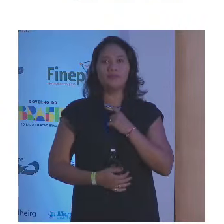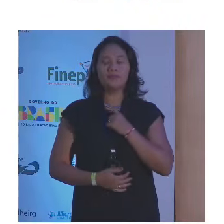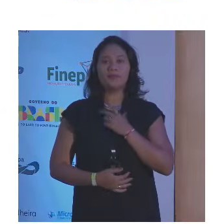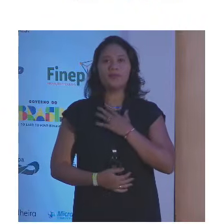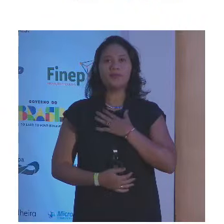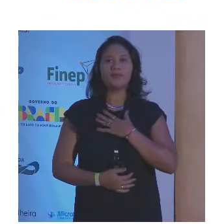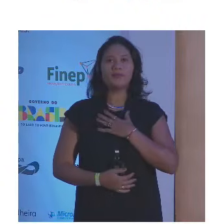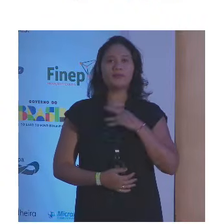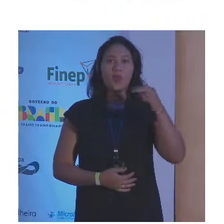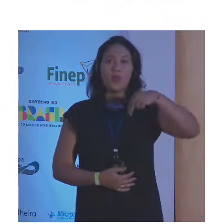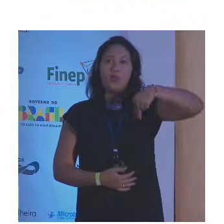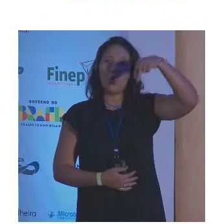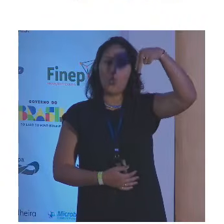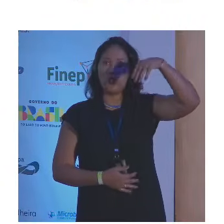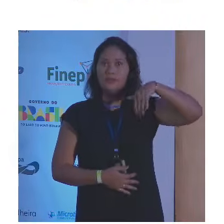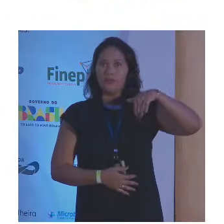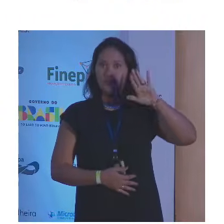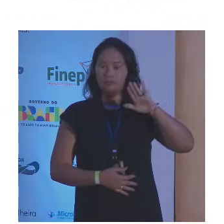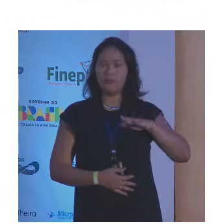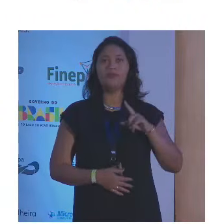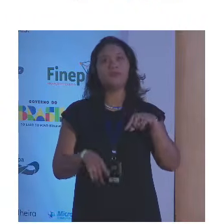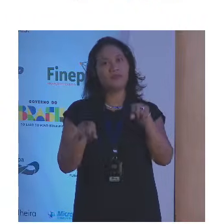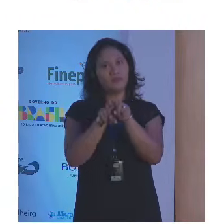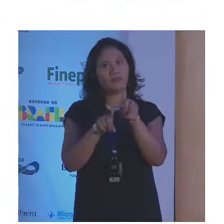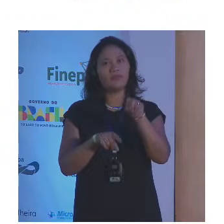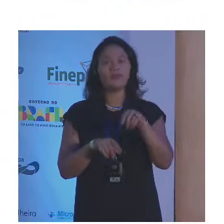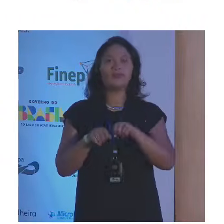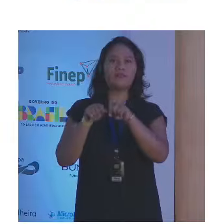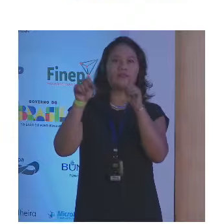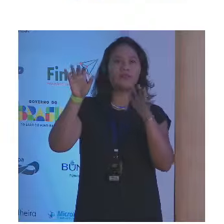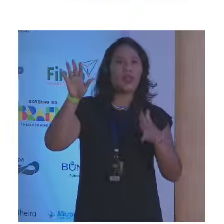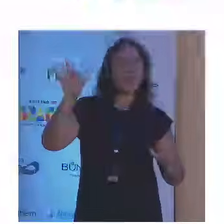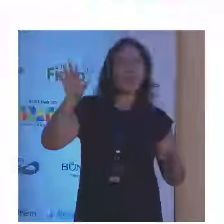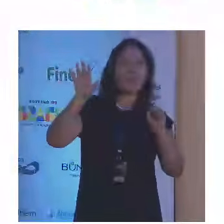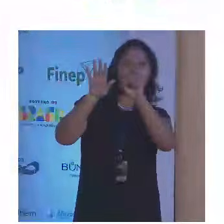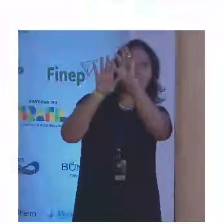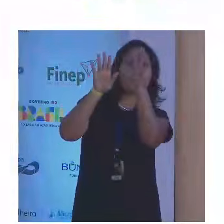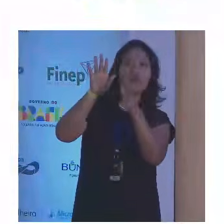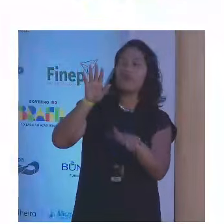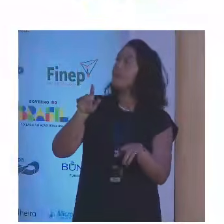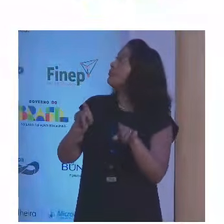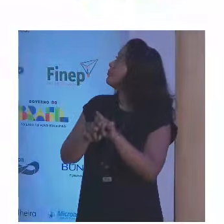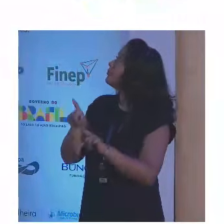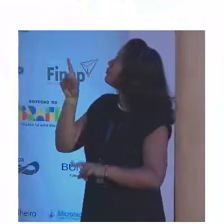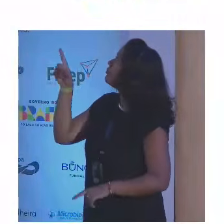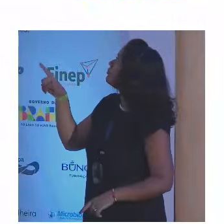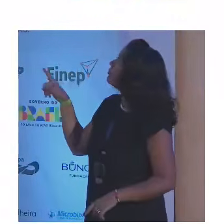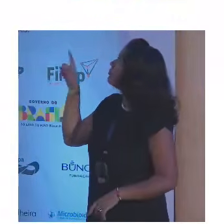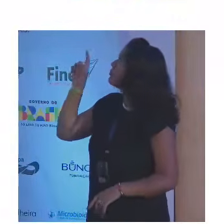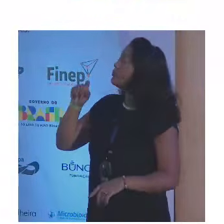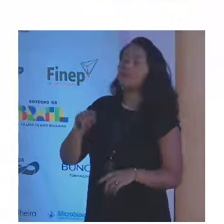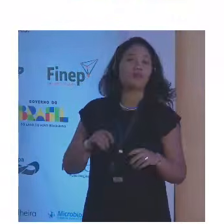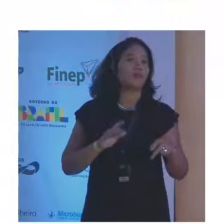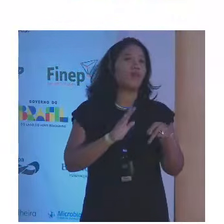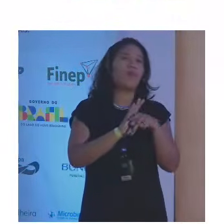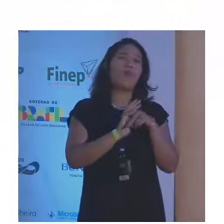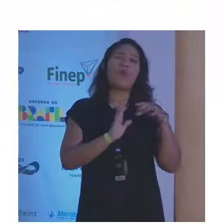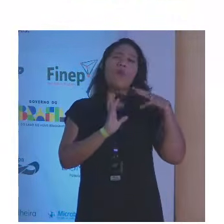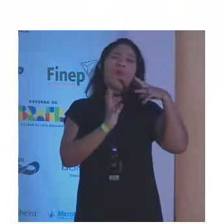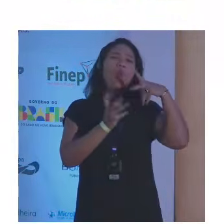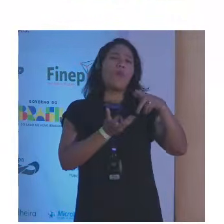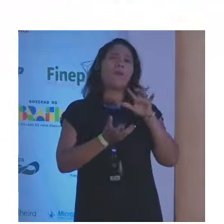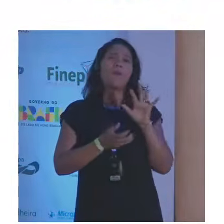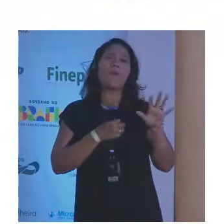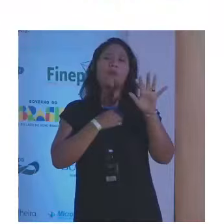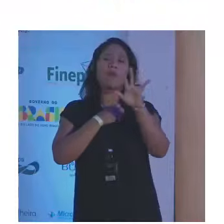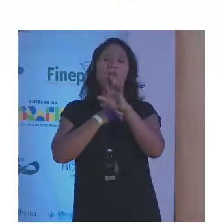this is a very maritime country. Anyway, we have users using this, and in different sectors, which is the beauty. You have the Navy, they